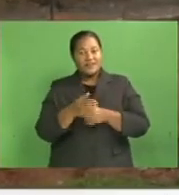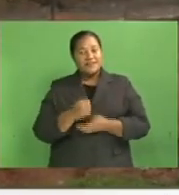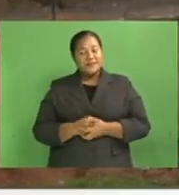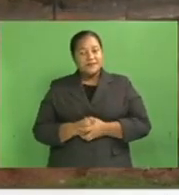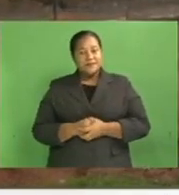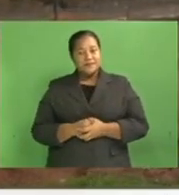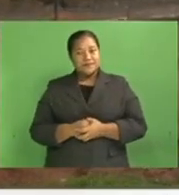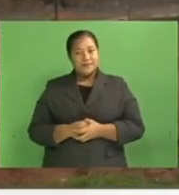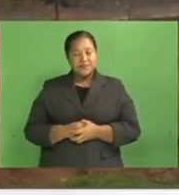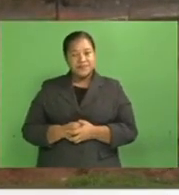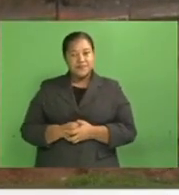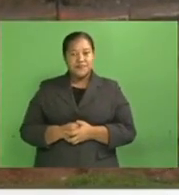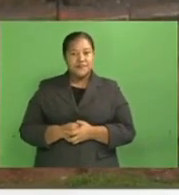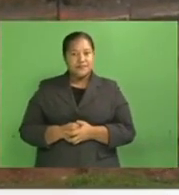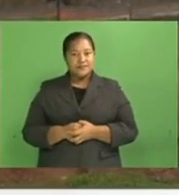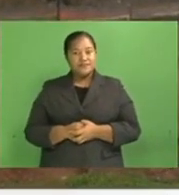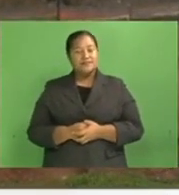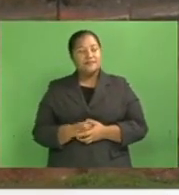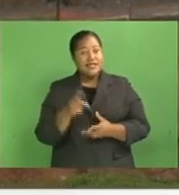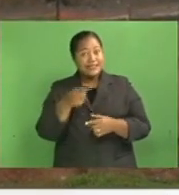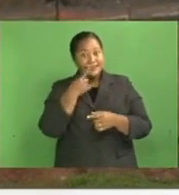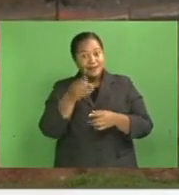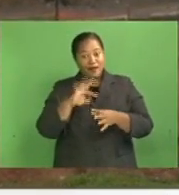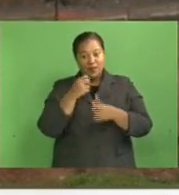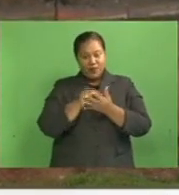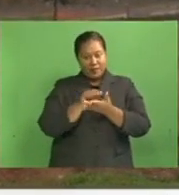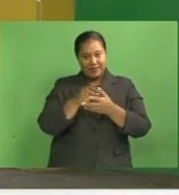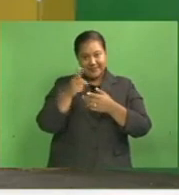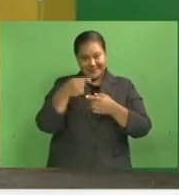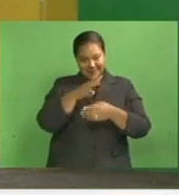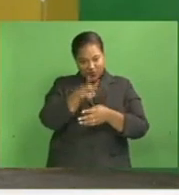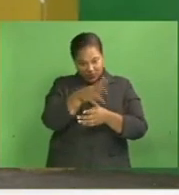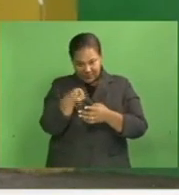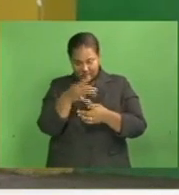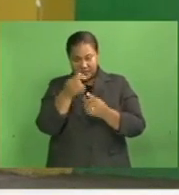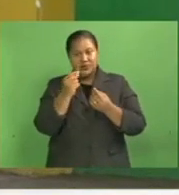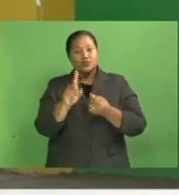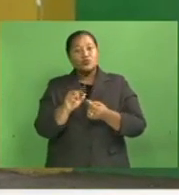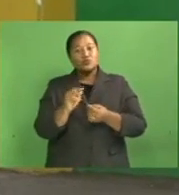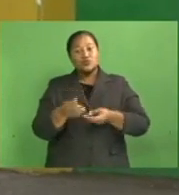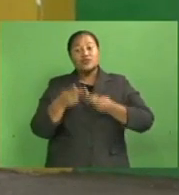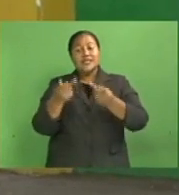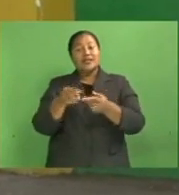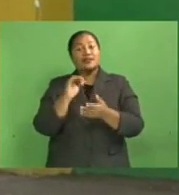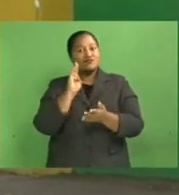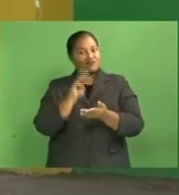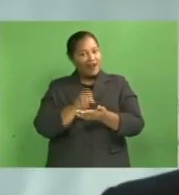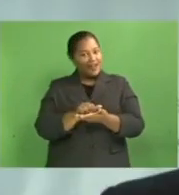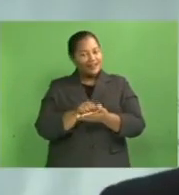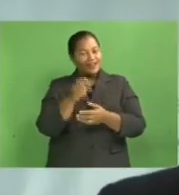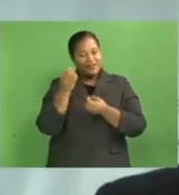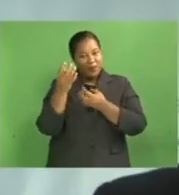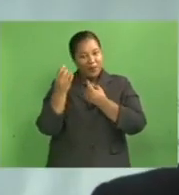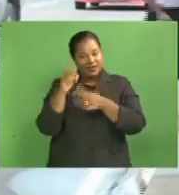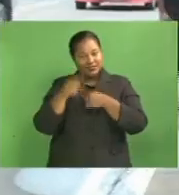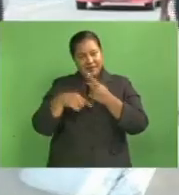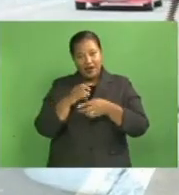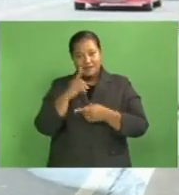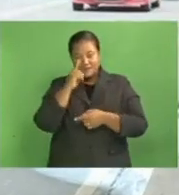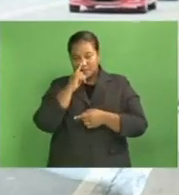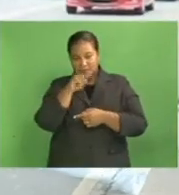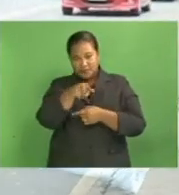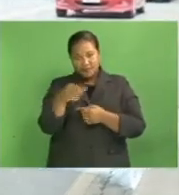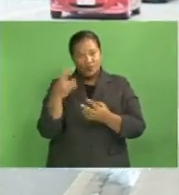checks are being conducted to ensure correct information is being provided by the customers. One of the criteria we wanted was